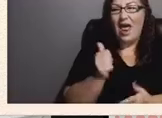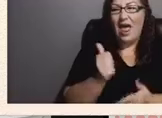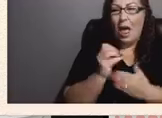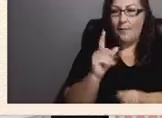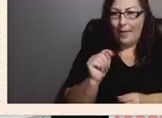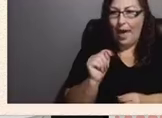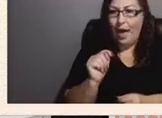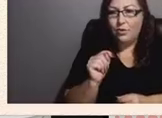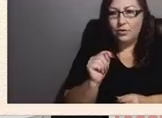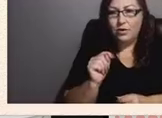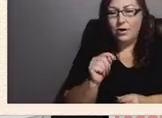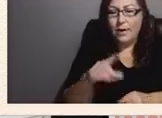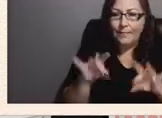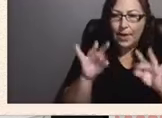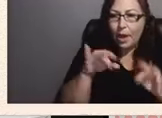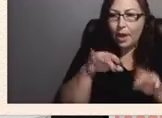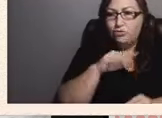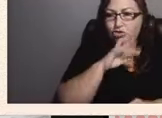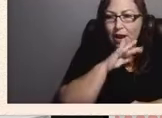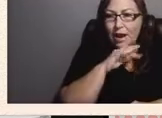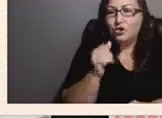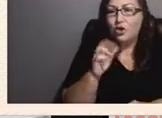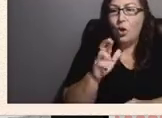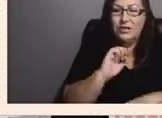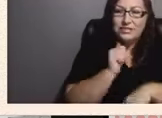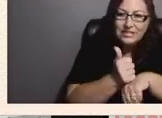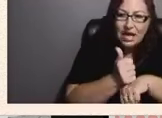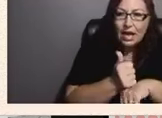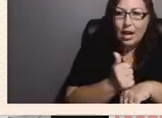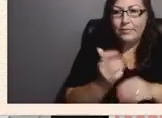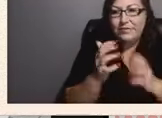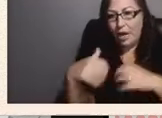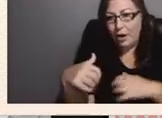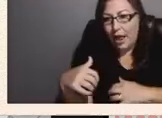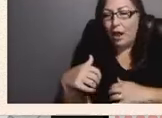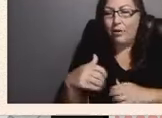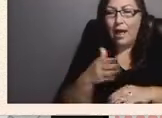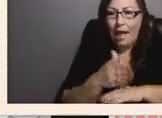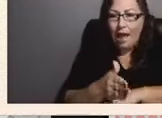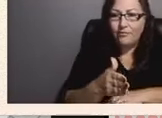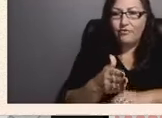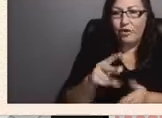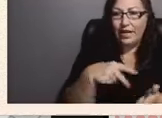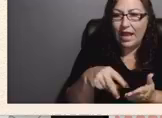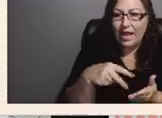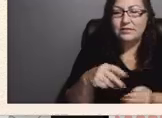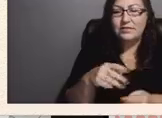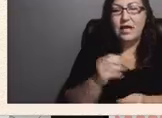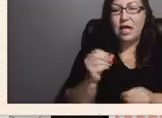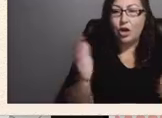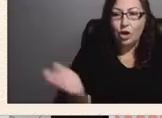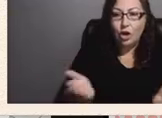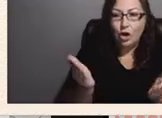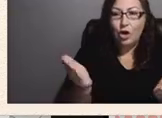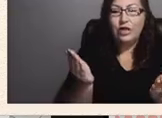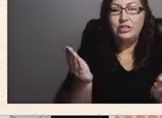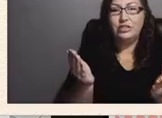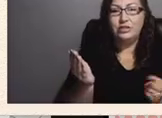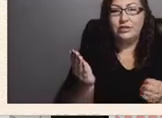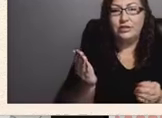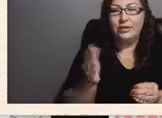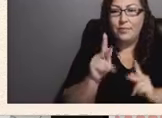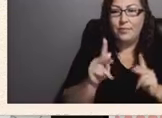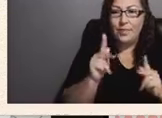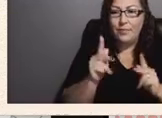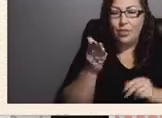up trash or set up, tear down after the fact, encourage, you know, the participants there, because a